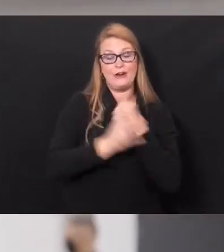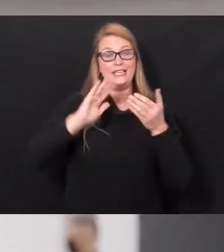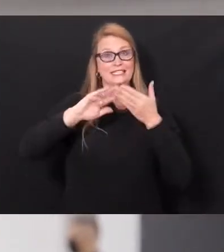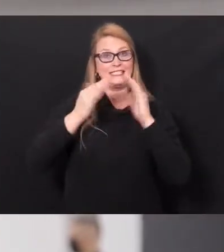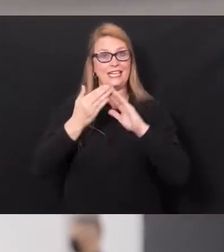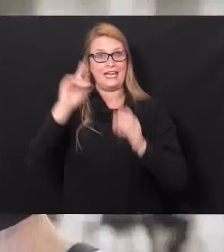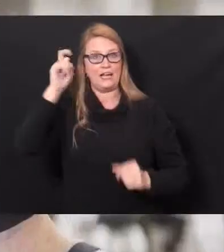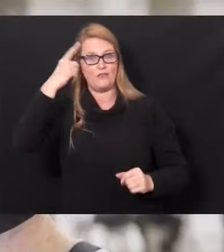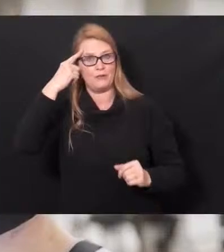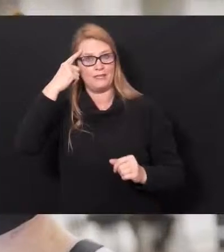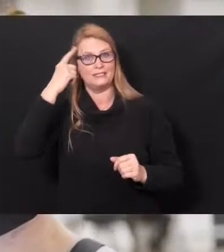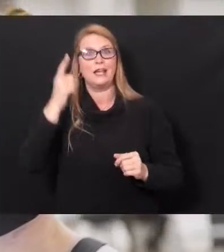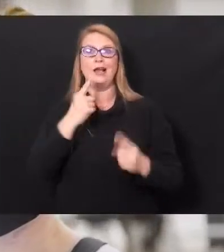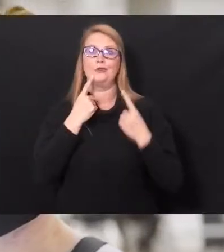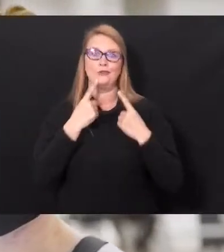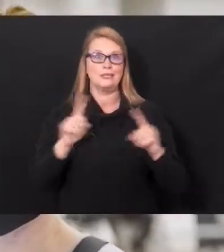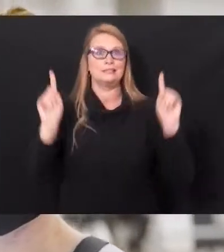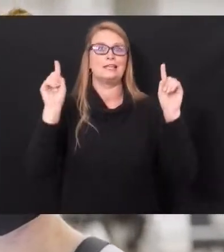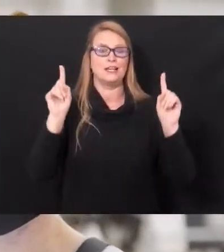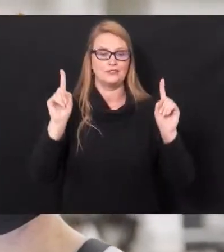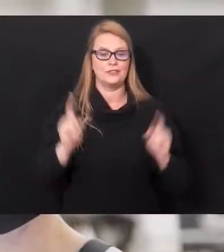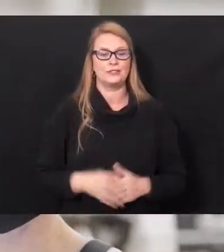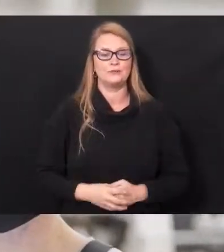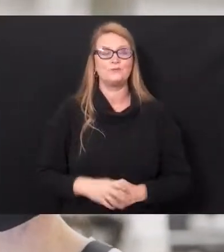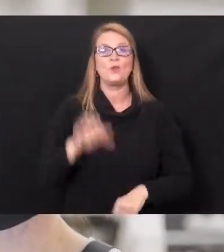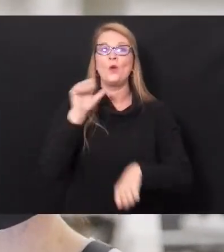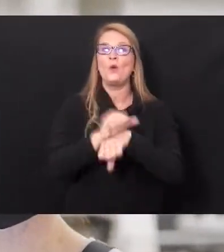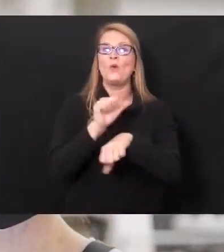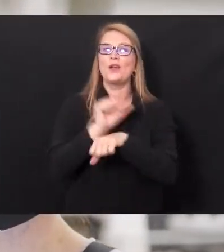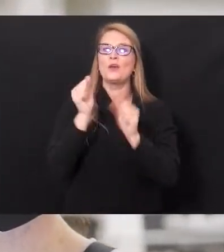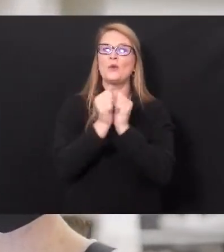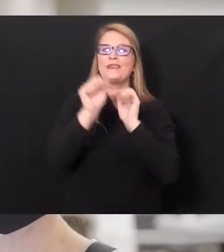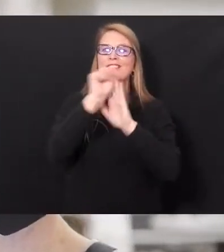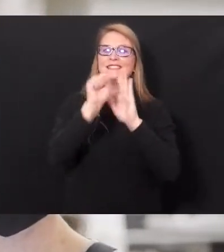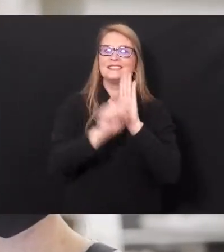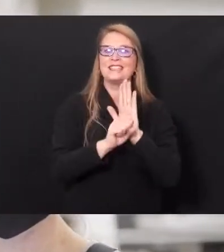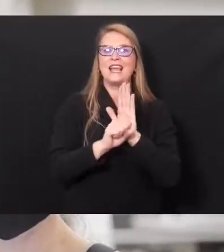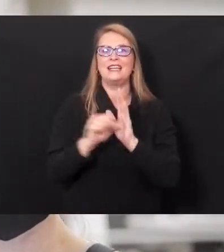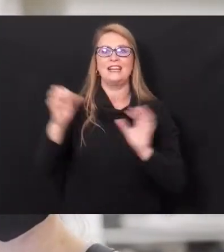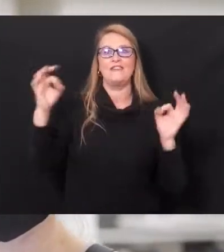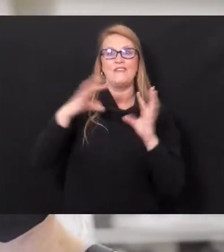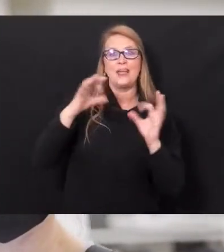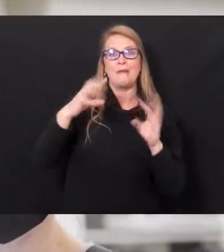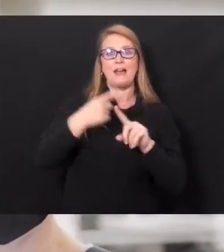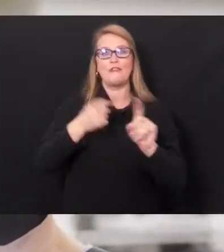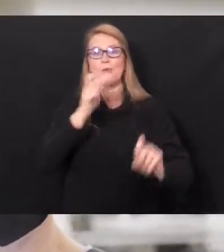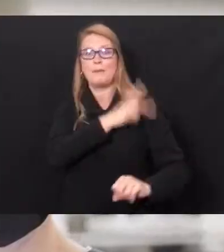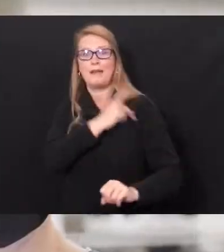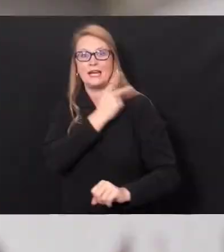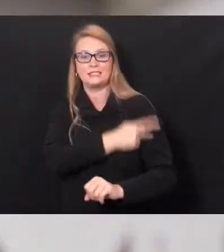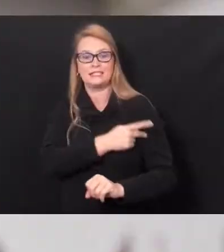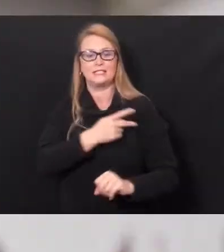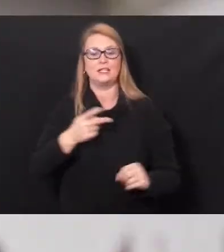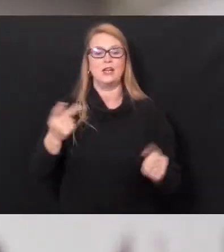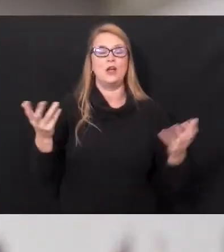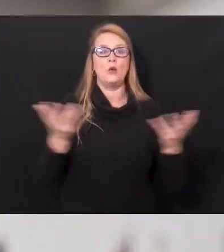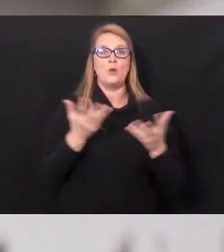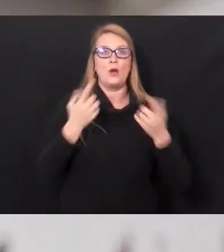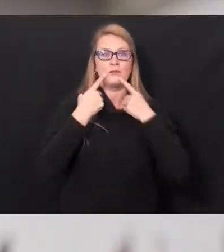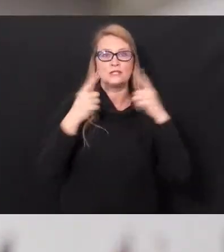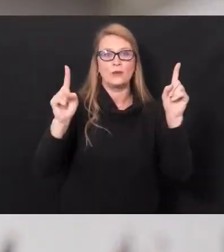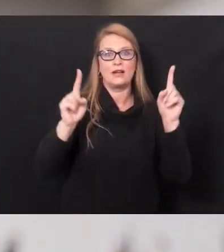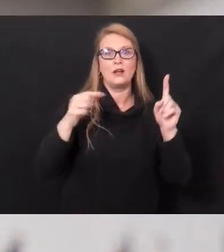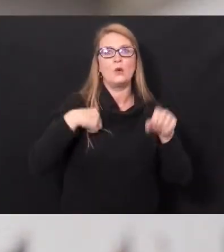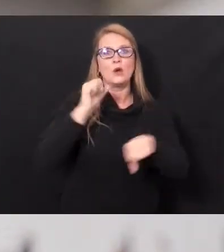paid off. And so we've been able to work with the state to give them feedback on what worked well for our patients, what worked well for our scheduling, and we're